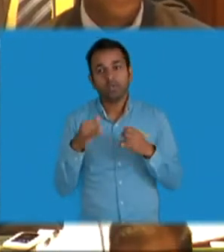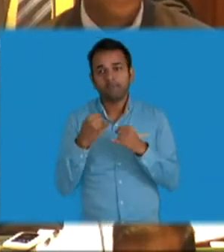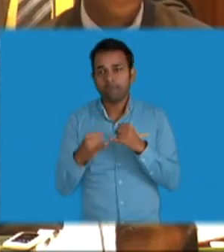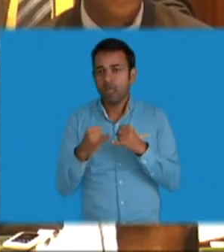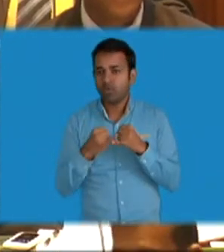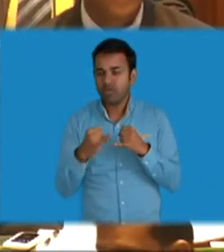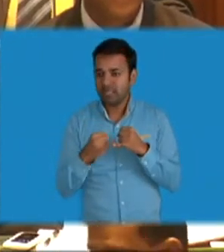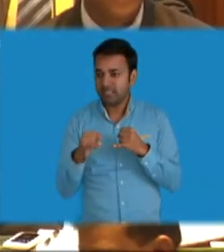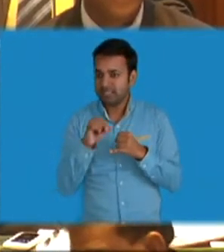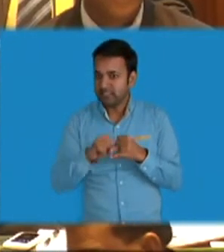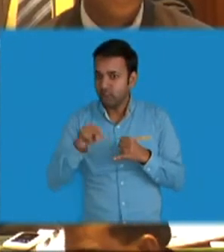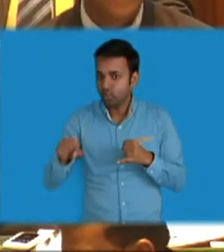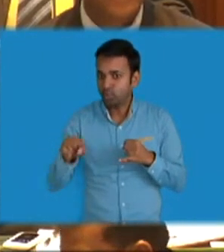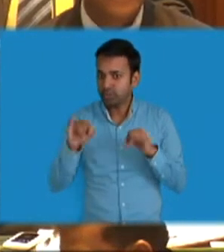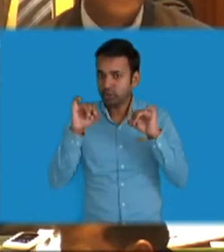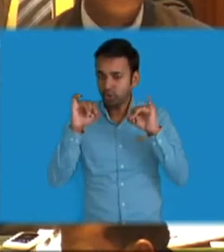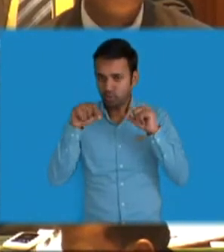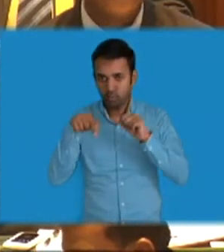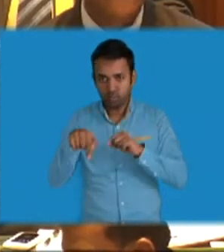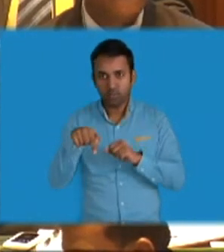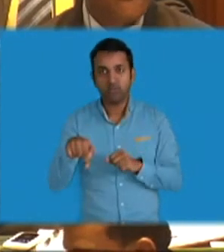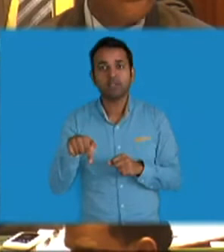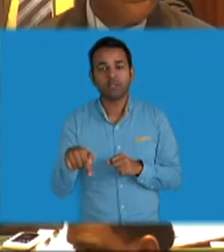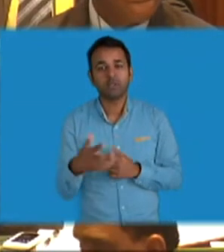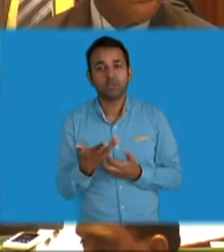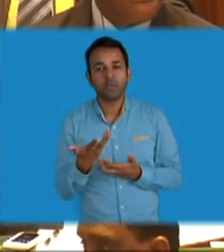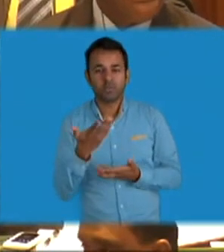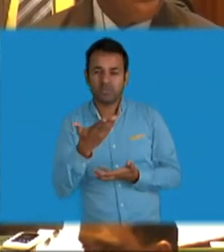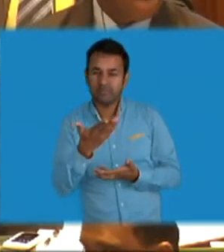environment that is at stake